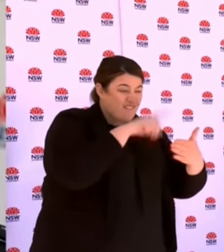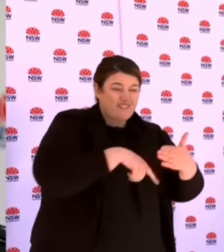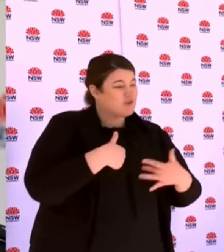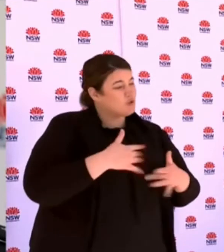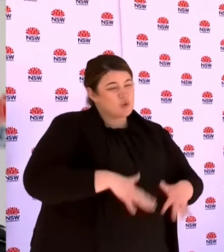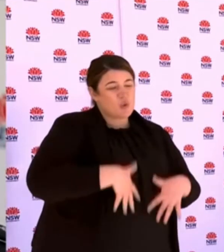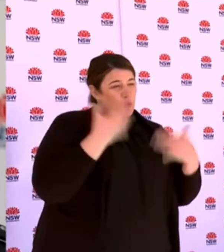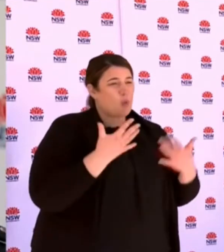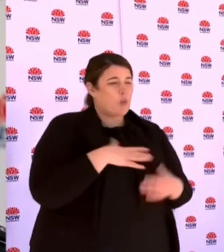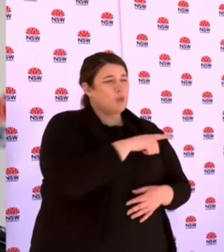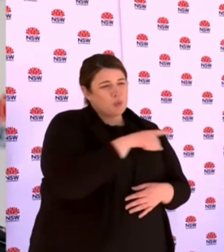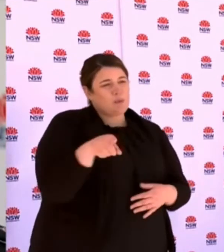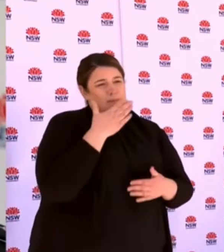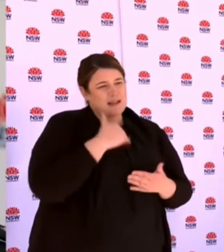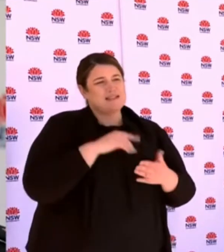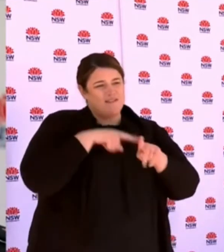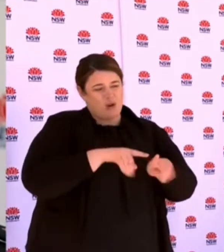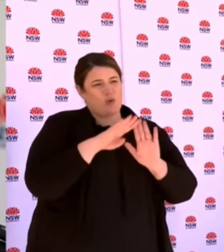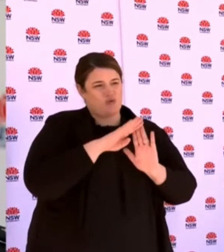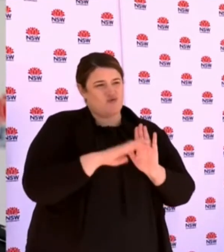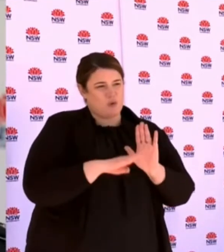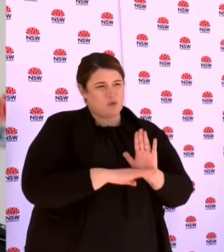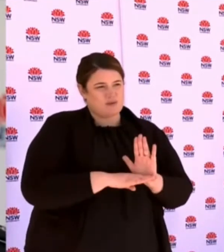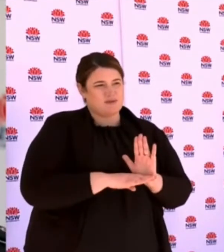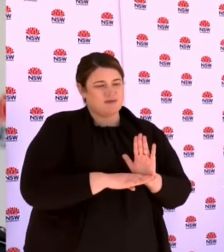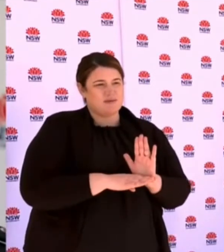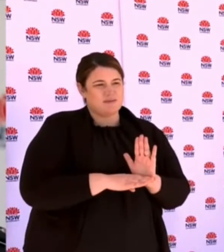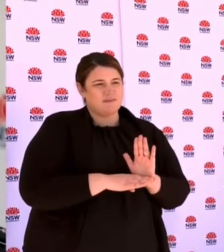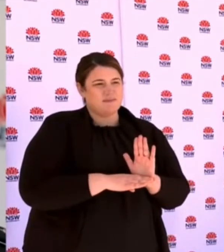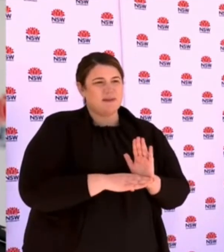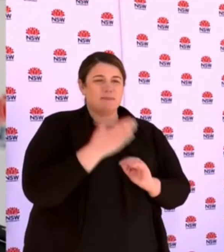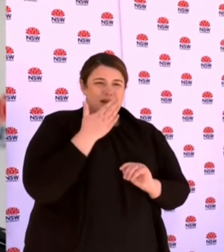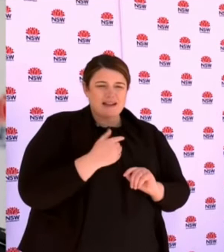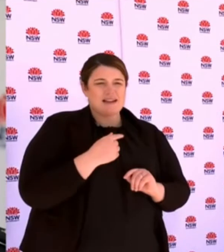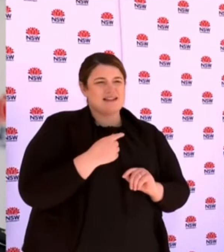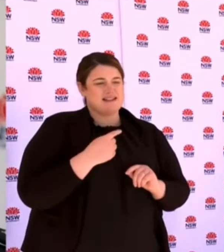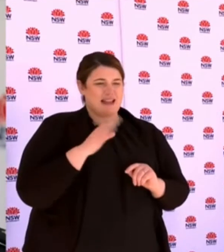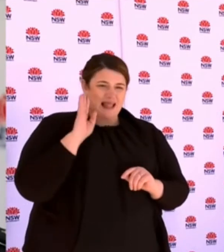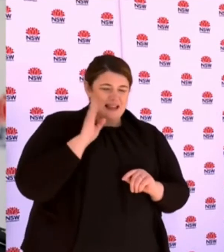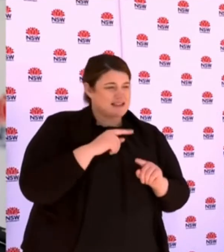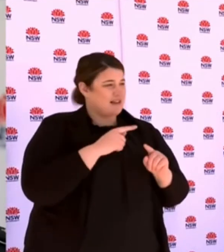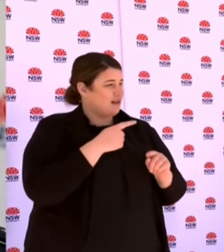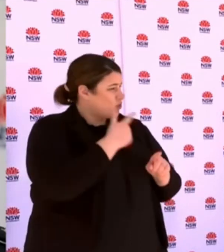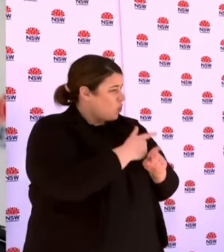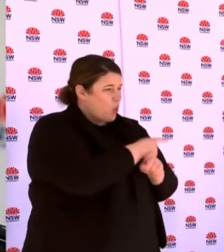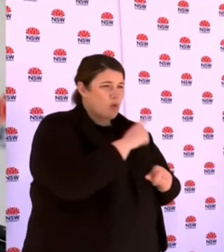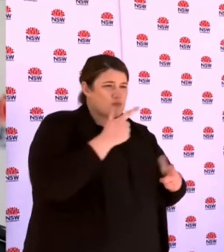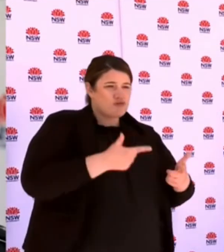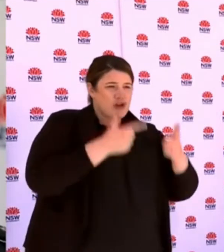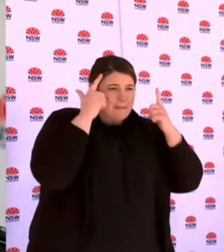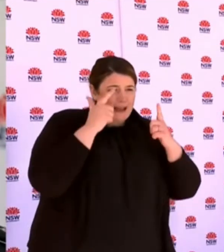having people do the right thing. So please be with us on this journey. Please, people, take note of what the